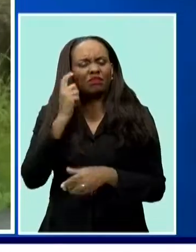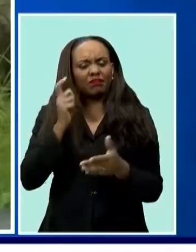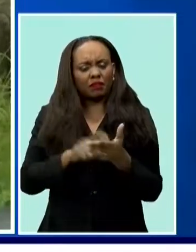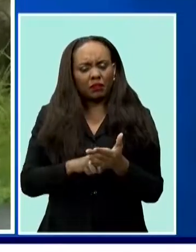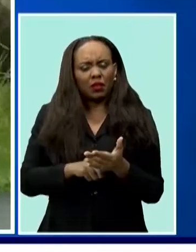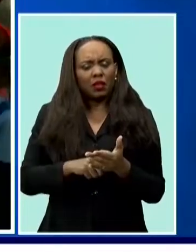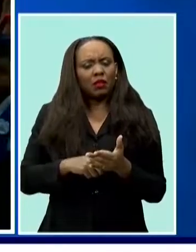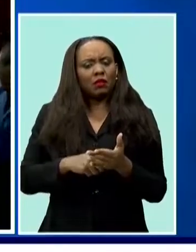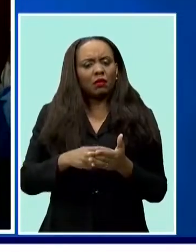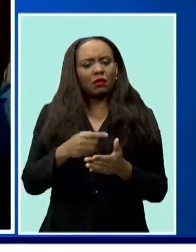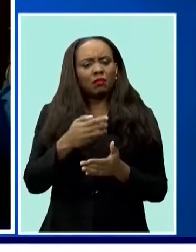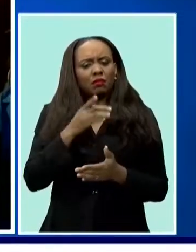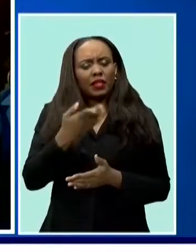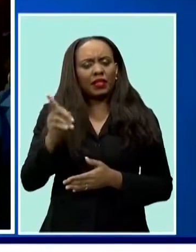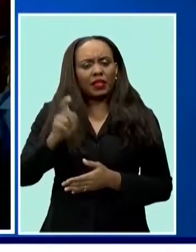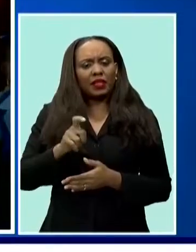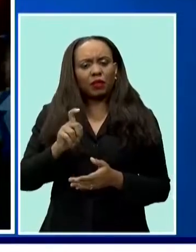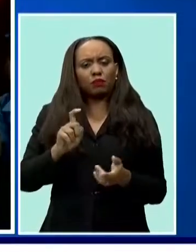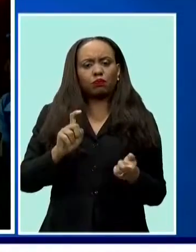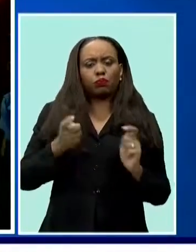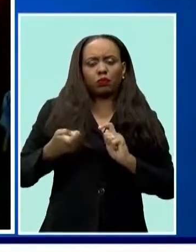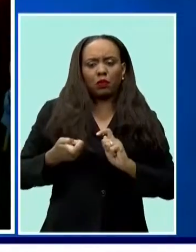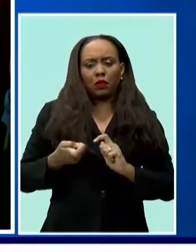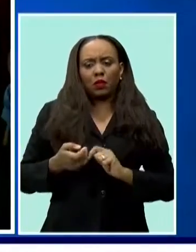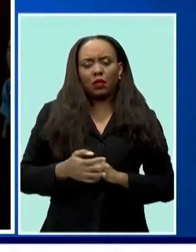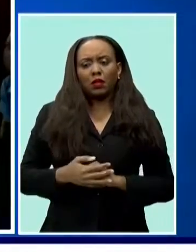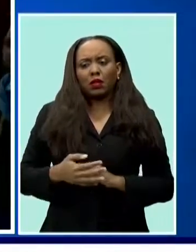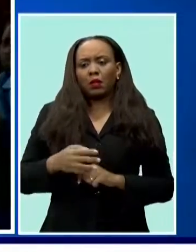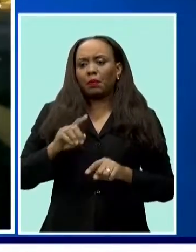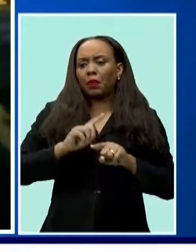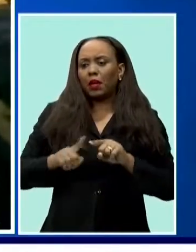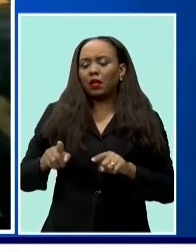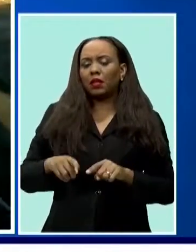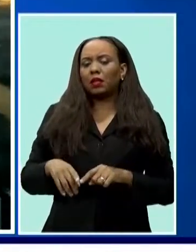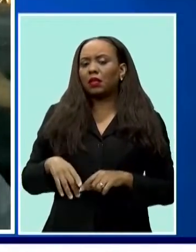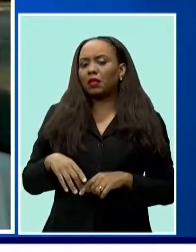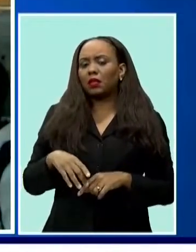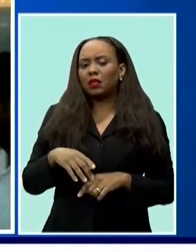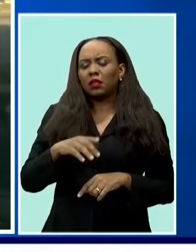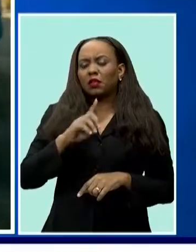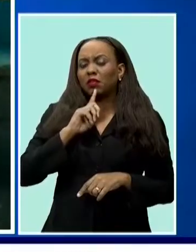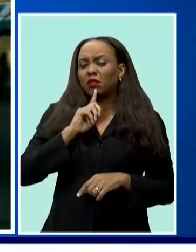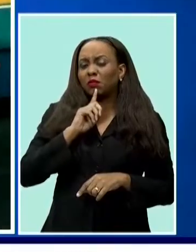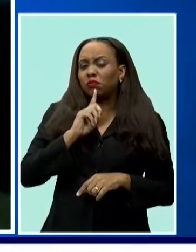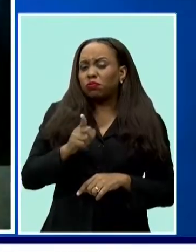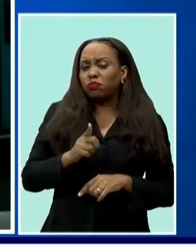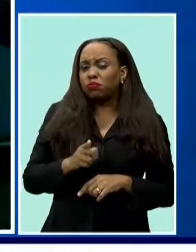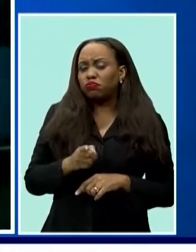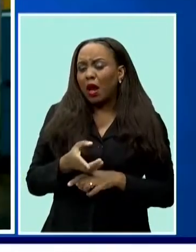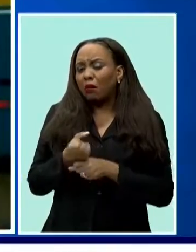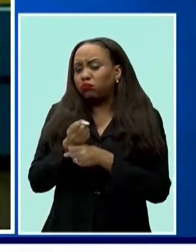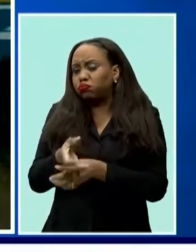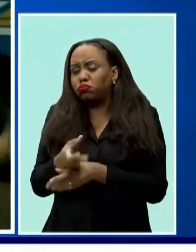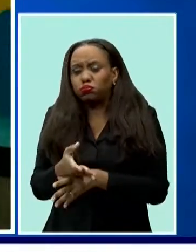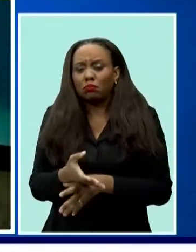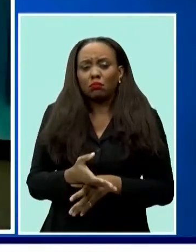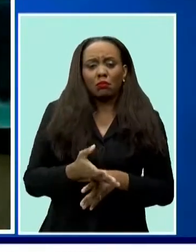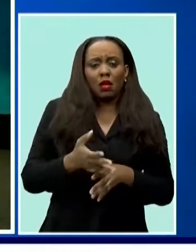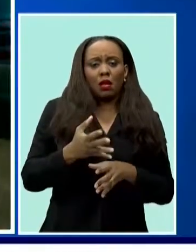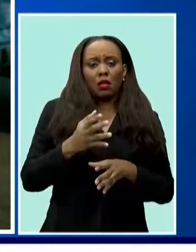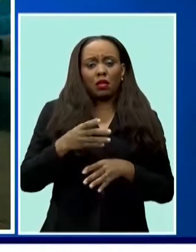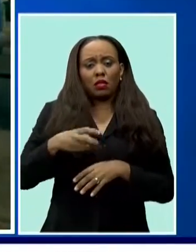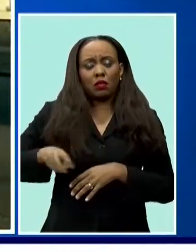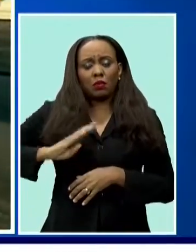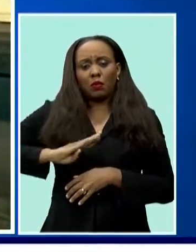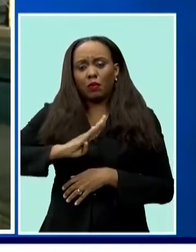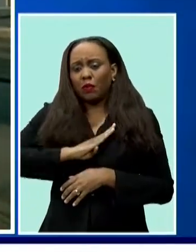immediate change. For example, she chided the Transport Board for not doing enough regarding the cleanliness at terminals and